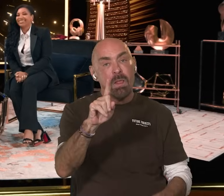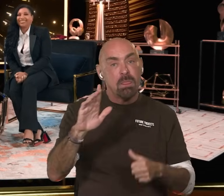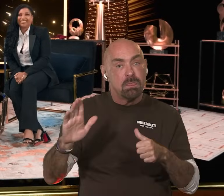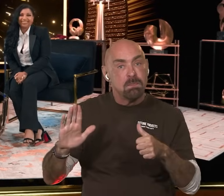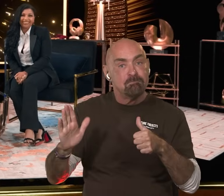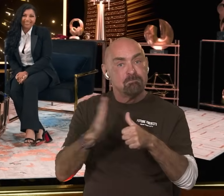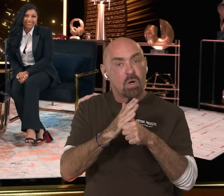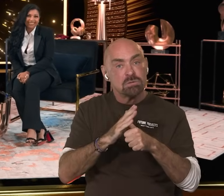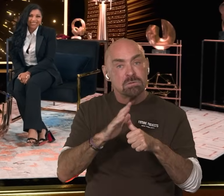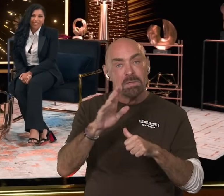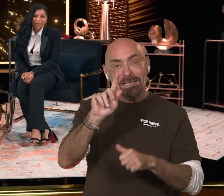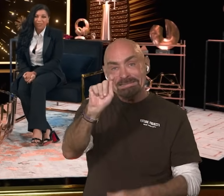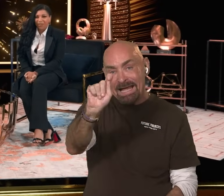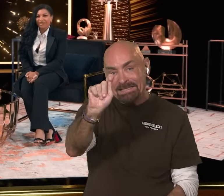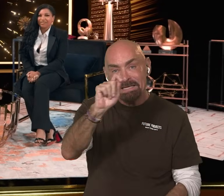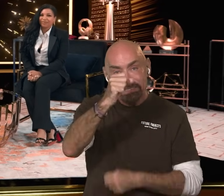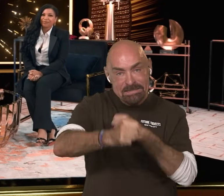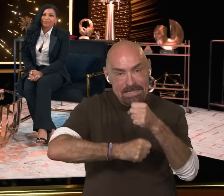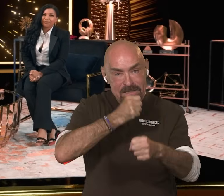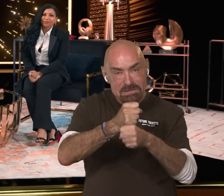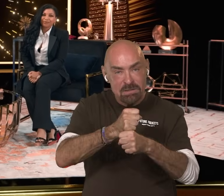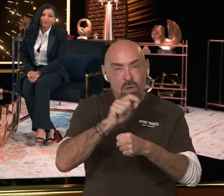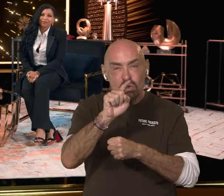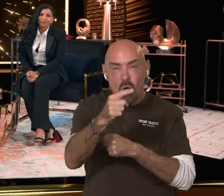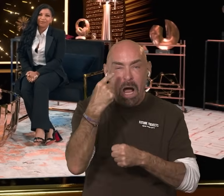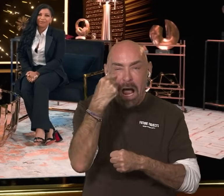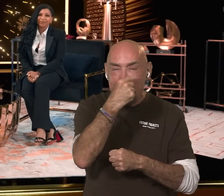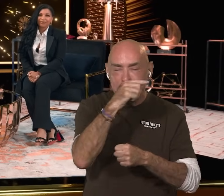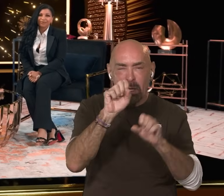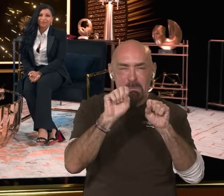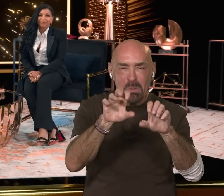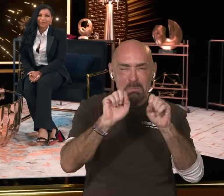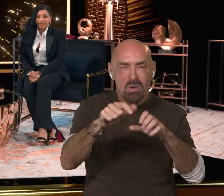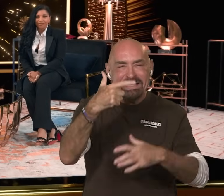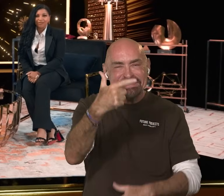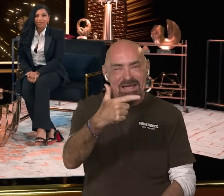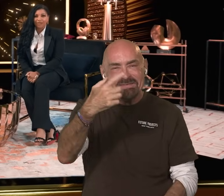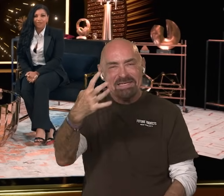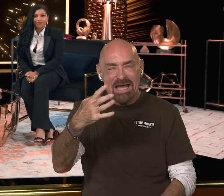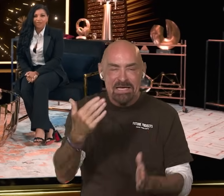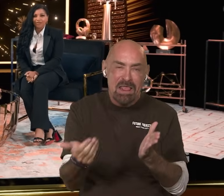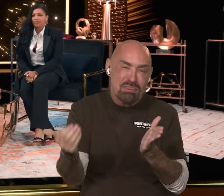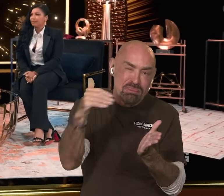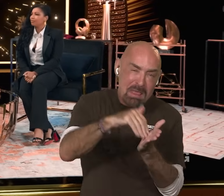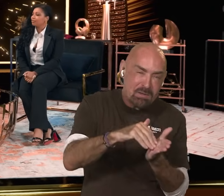will be, Mika. And in the first 10 years of this show, we've piped into your hungry little eyeballs over